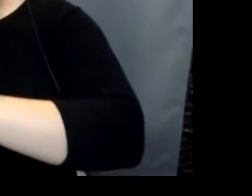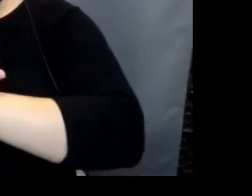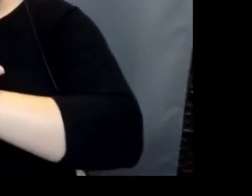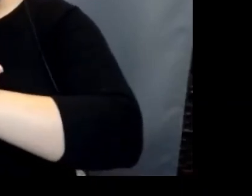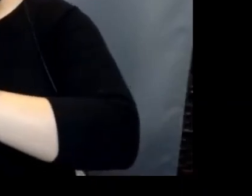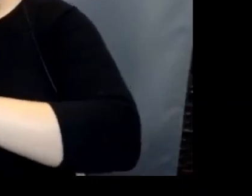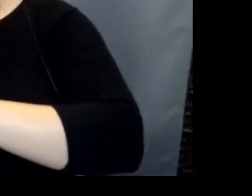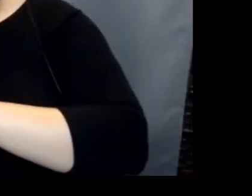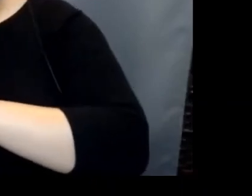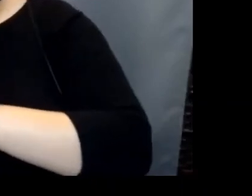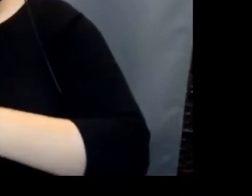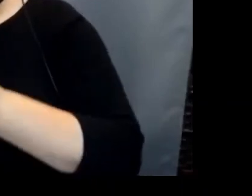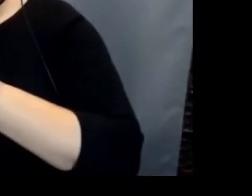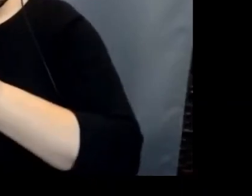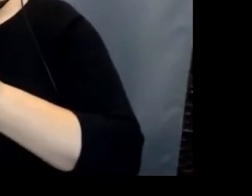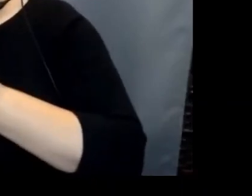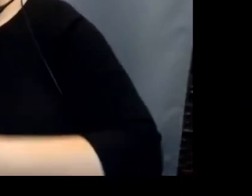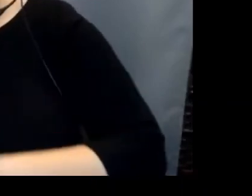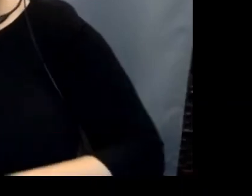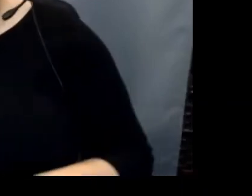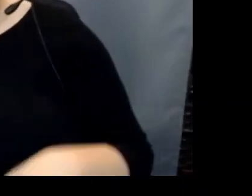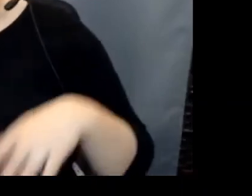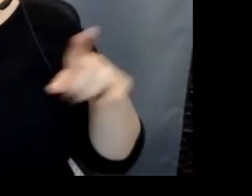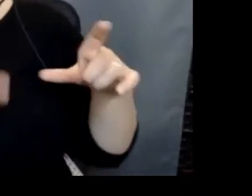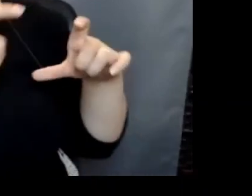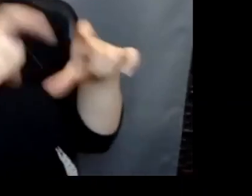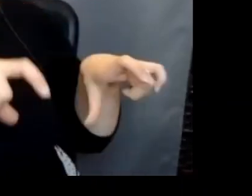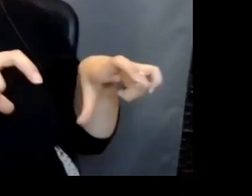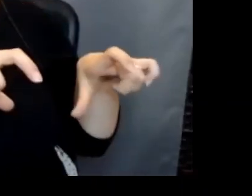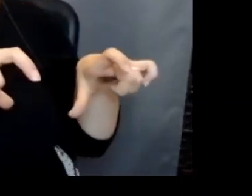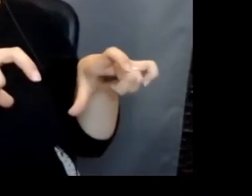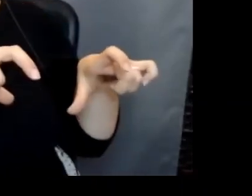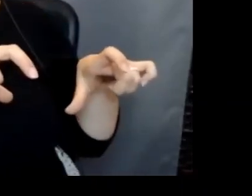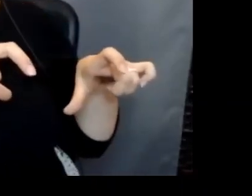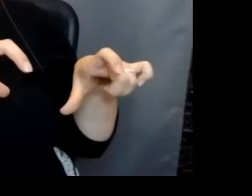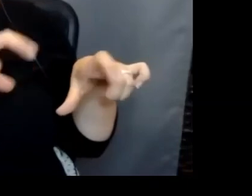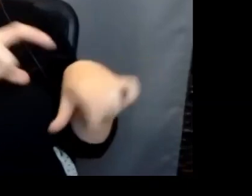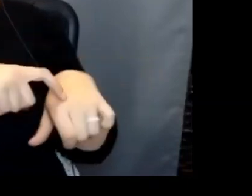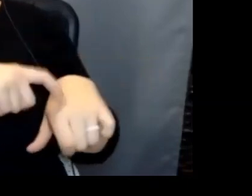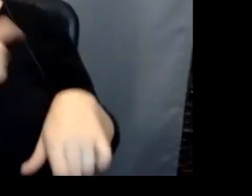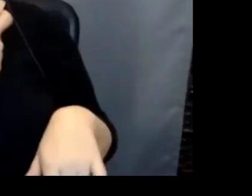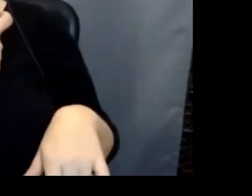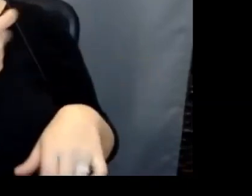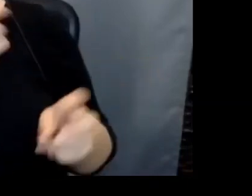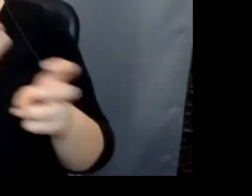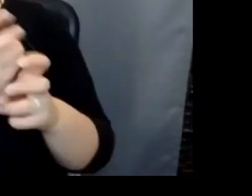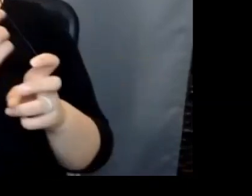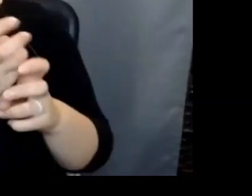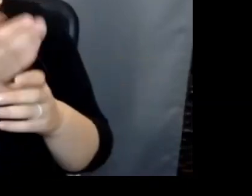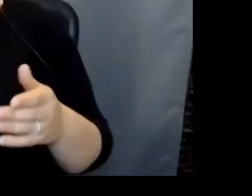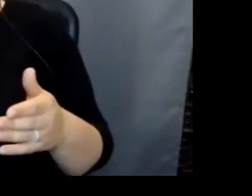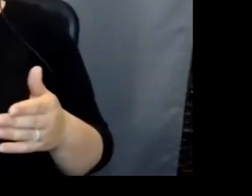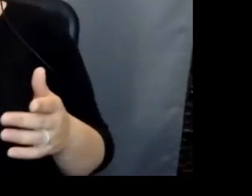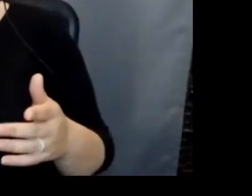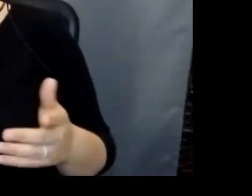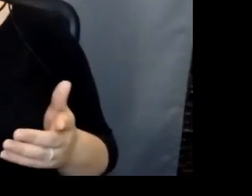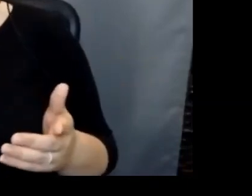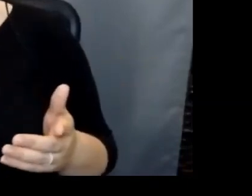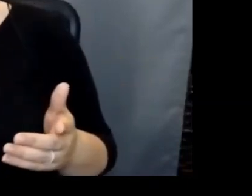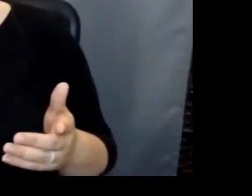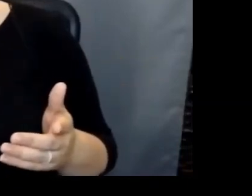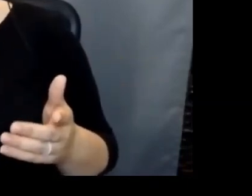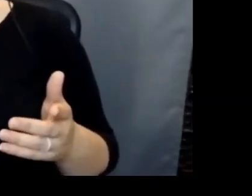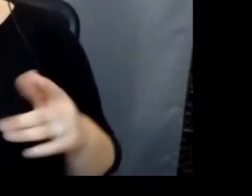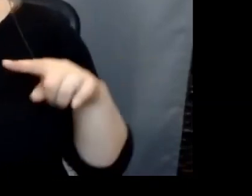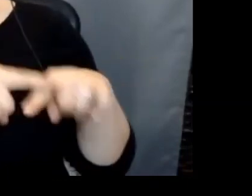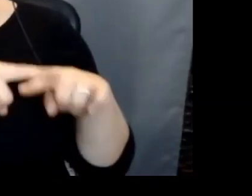account. The check contribution is a little bit more difficult to identify because, frankly, it depends on the